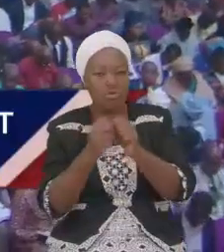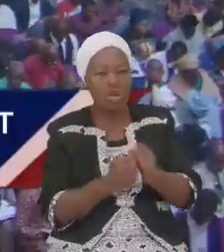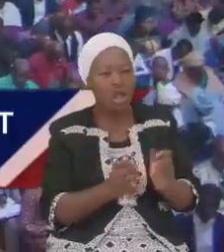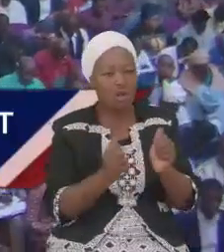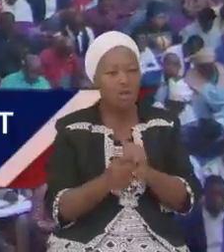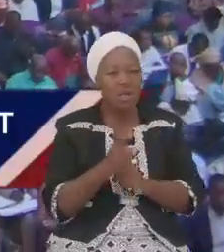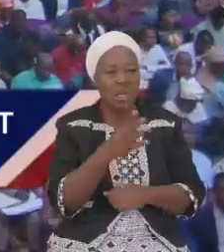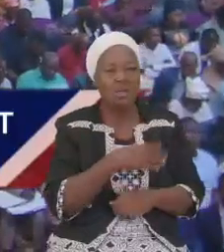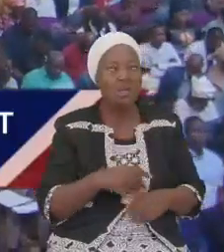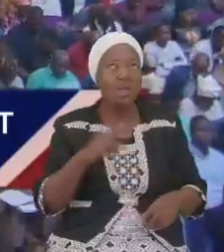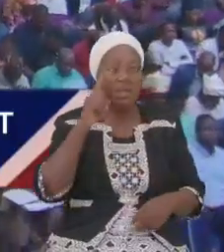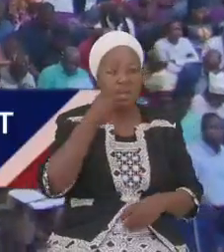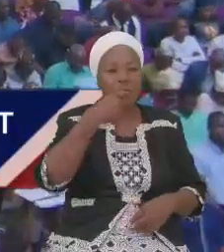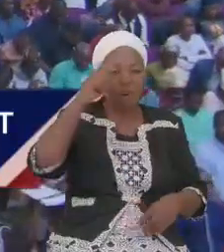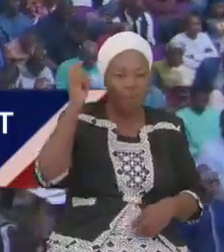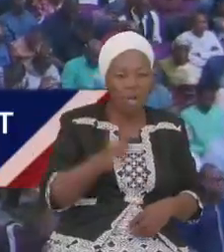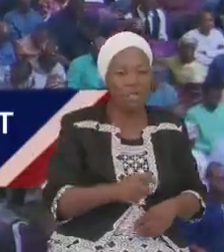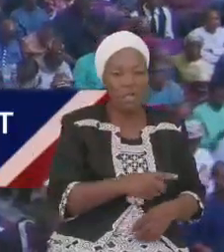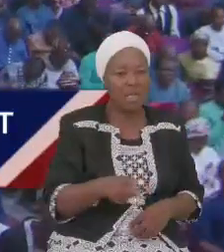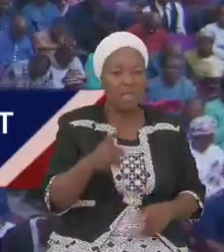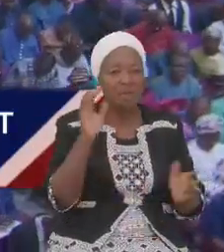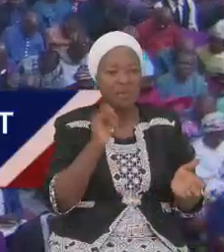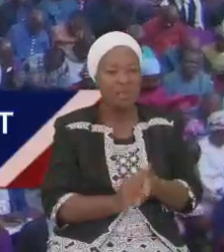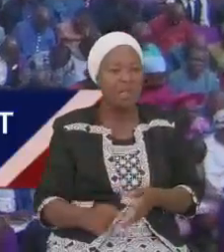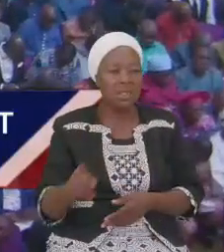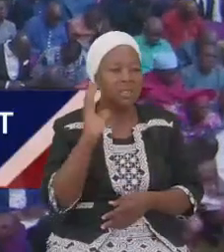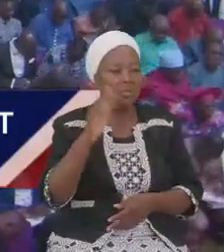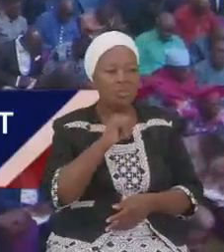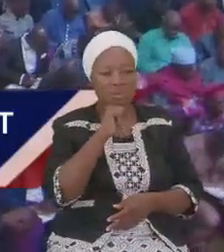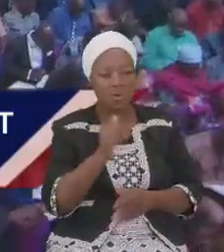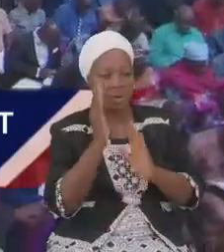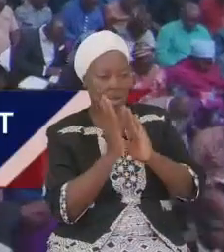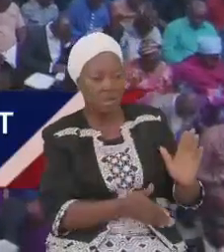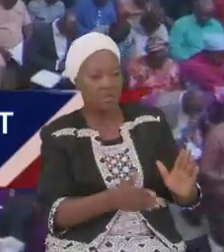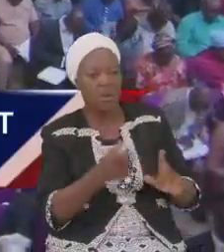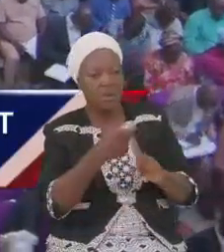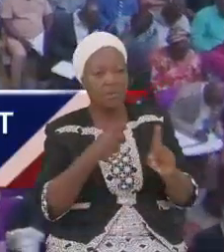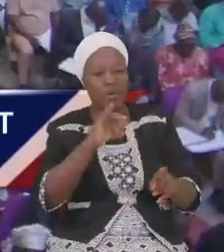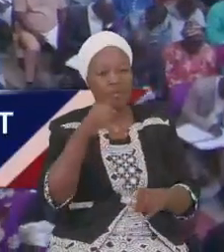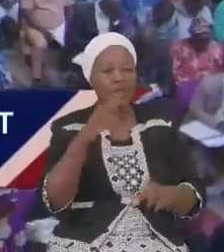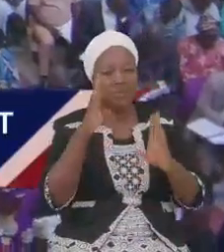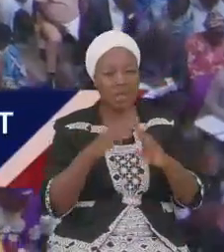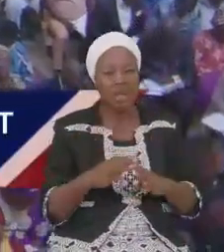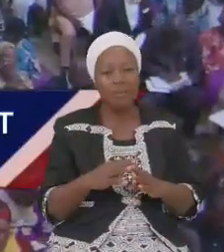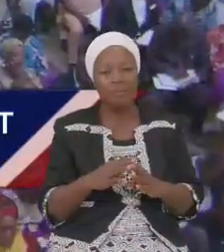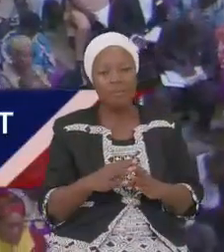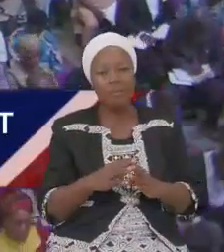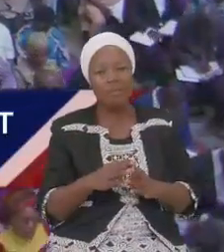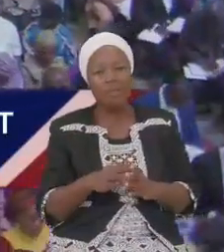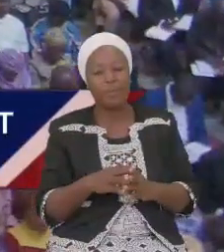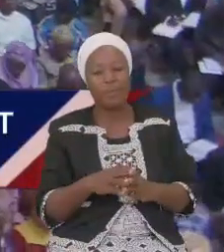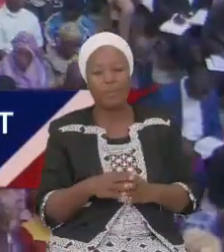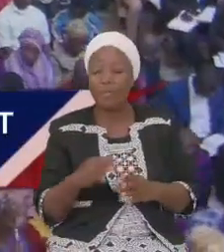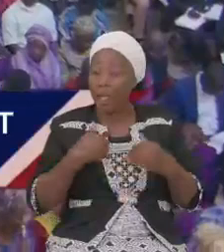he commanded them that they should not depart from Jerusalem. Are